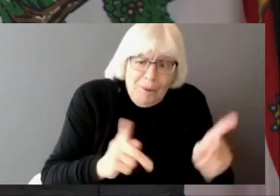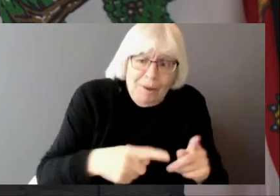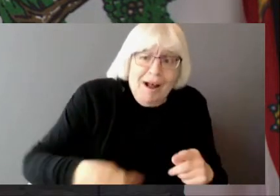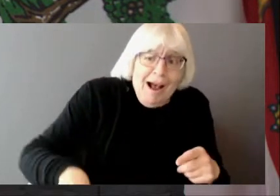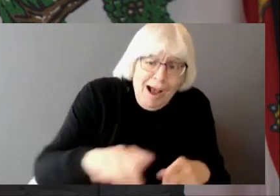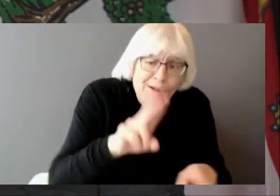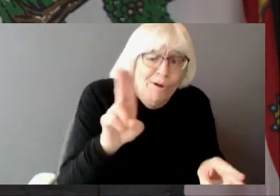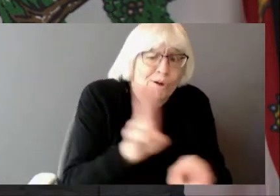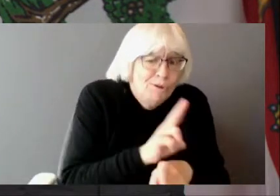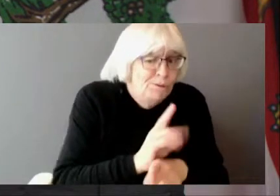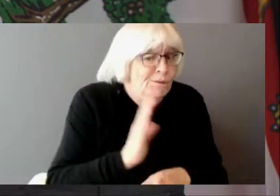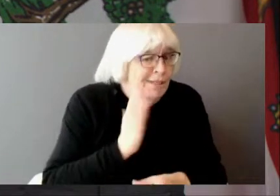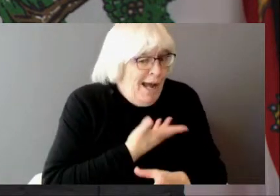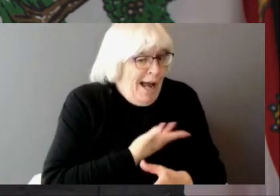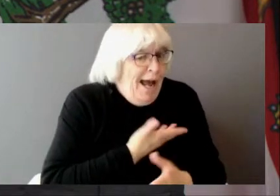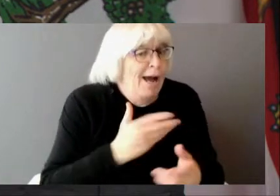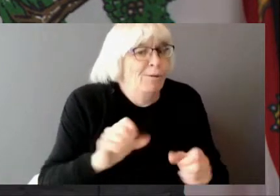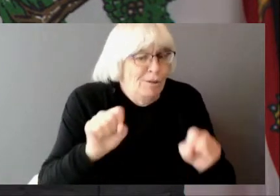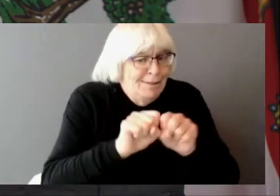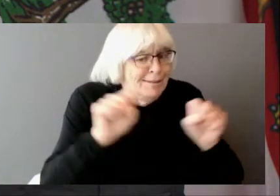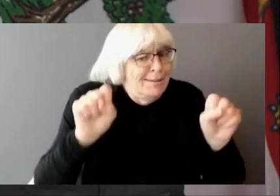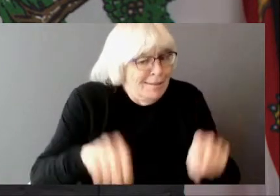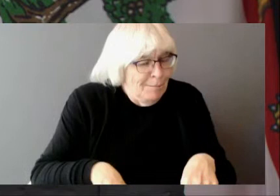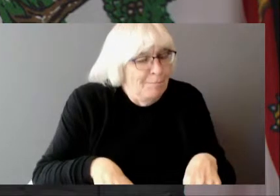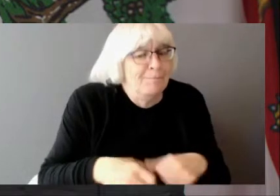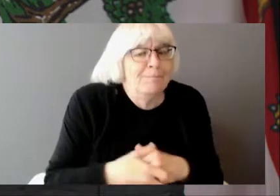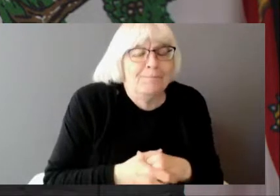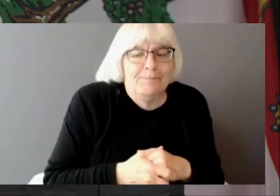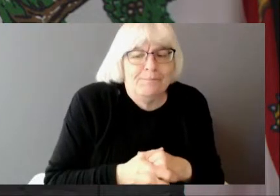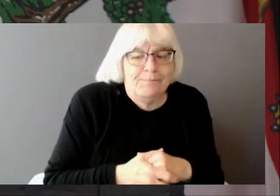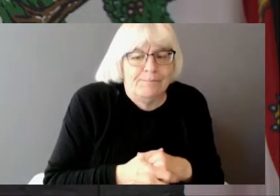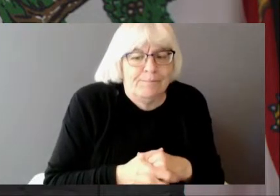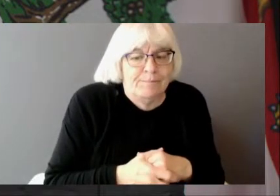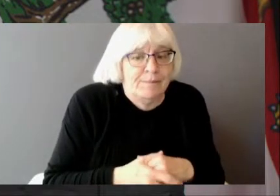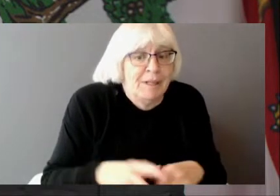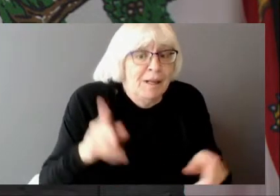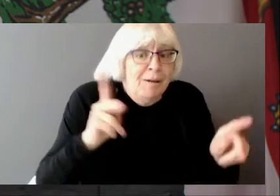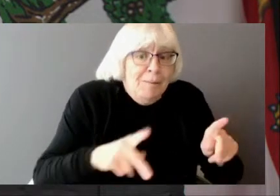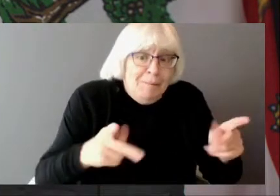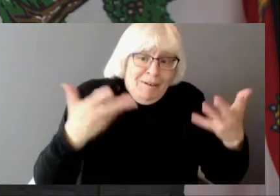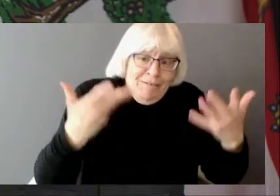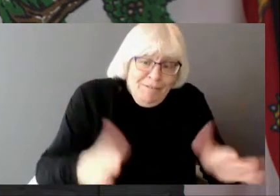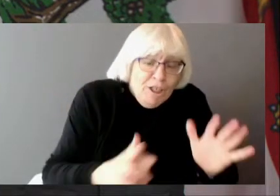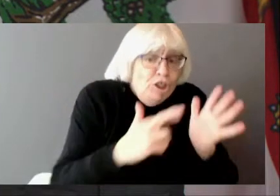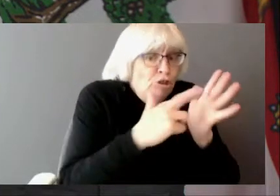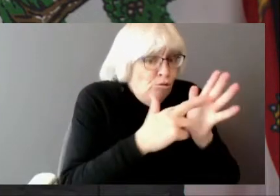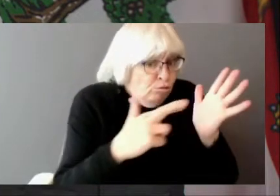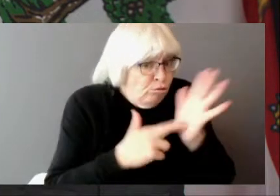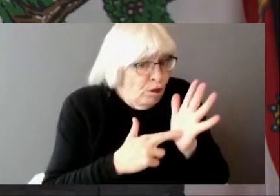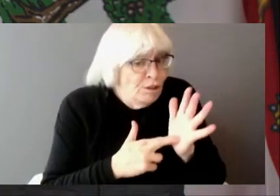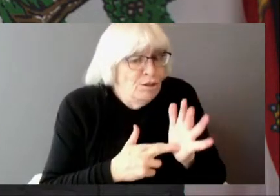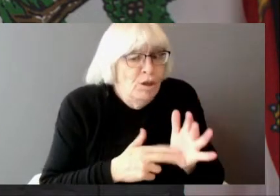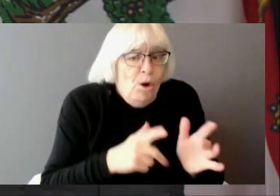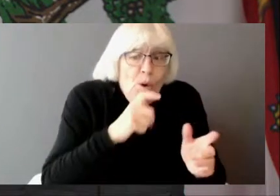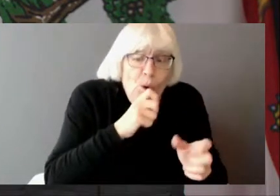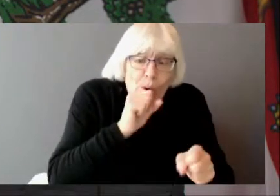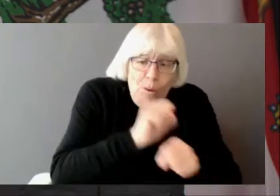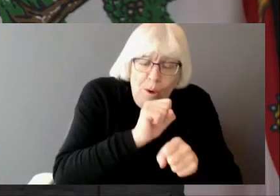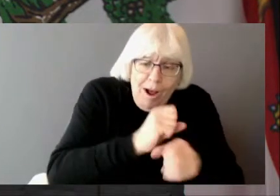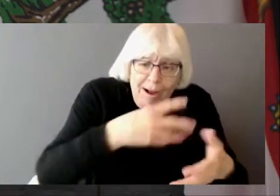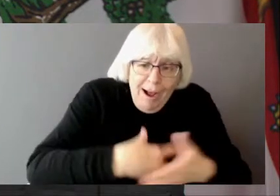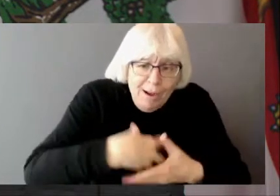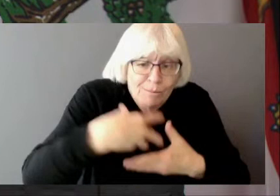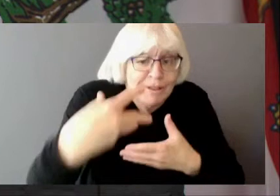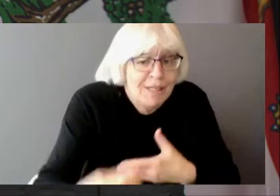appointments. Our registered rotational workers and registered truck drivers are receiving calls this week to be booked for their